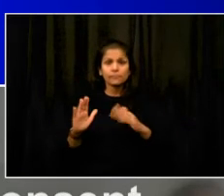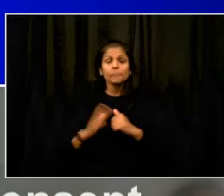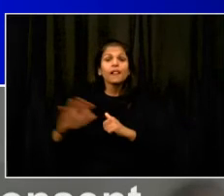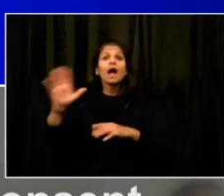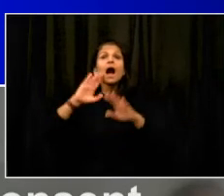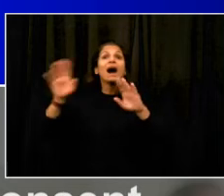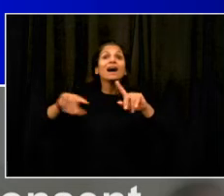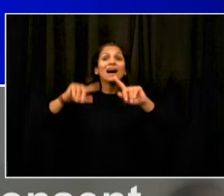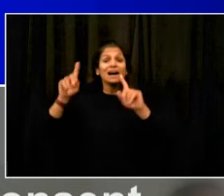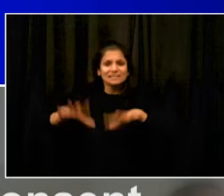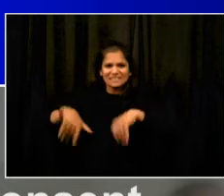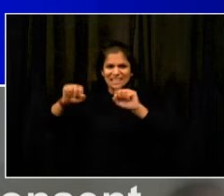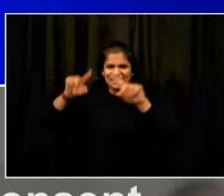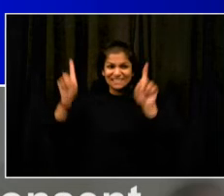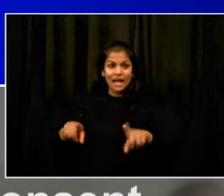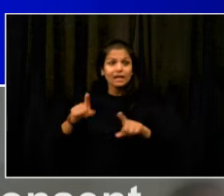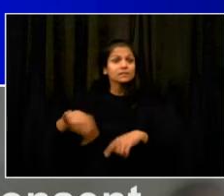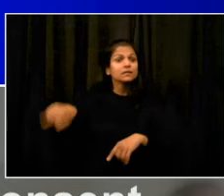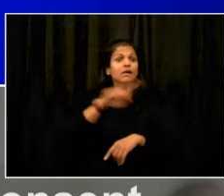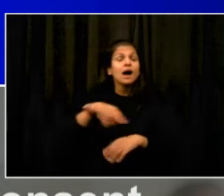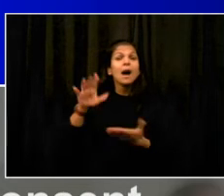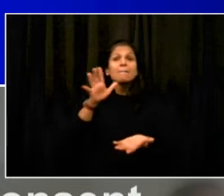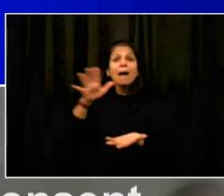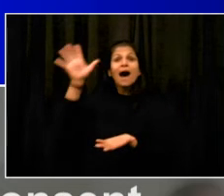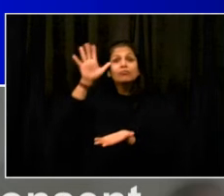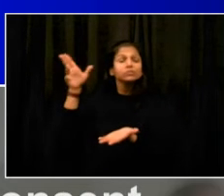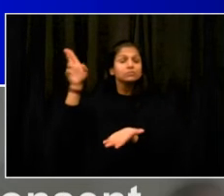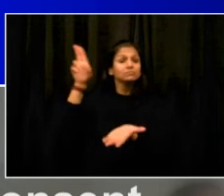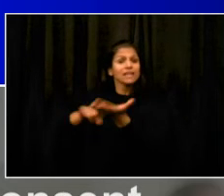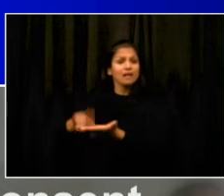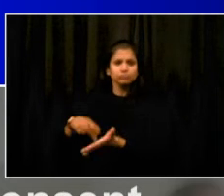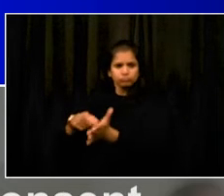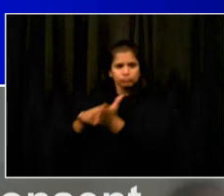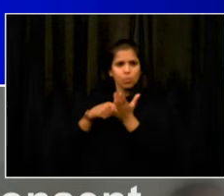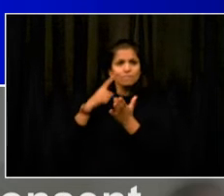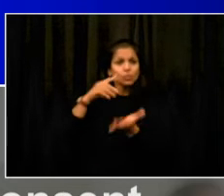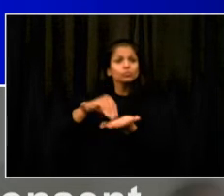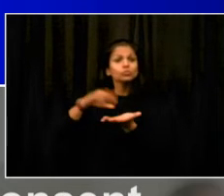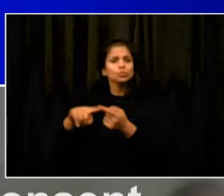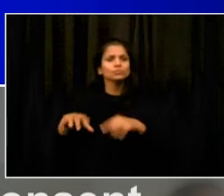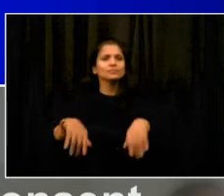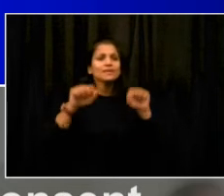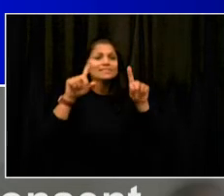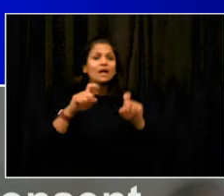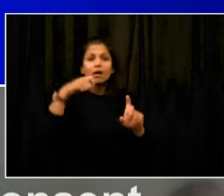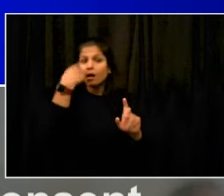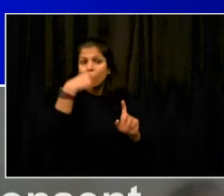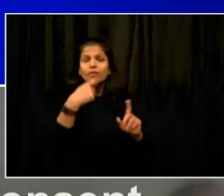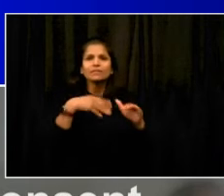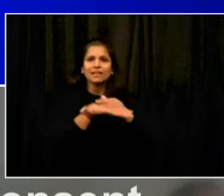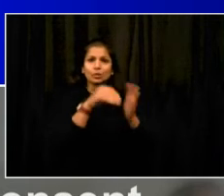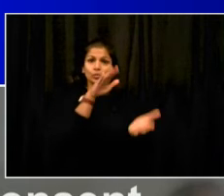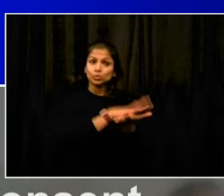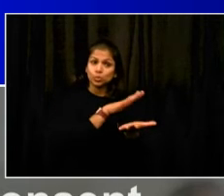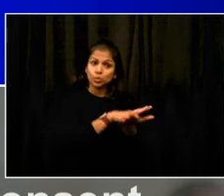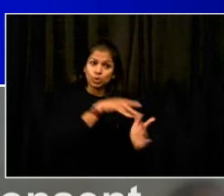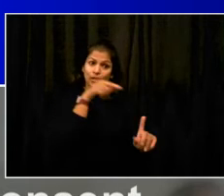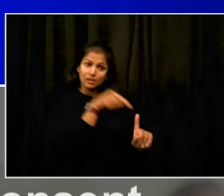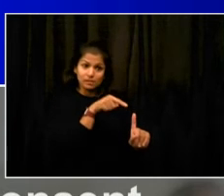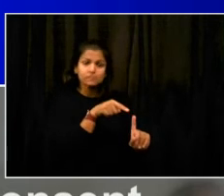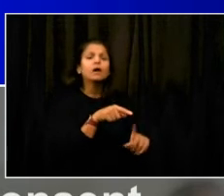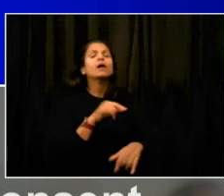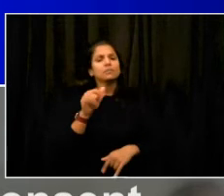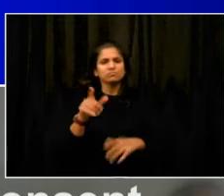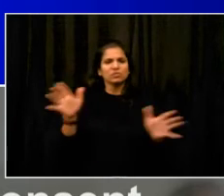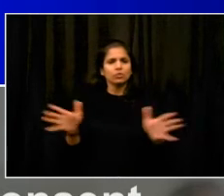to parents. Again, you go to mystudent.nyc if you have not yet signed up for your child to be tested. Testing is the key